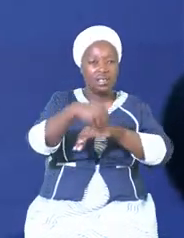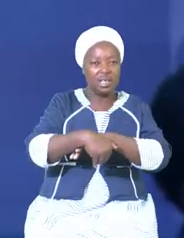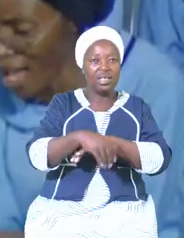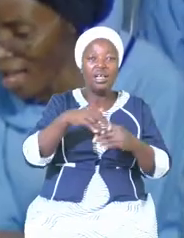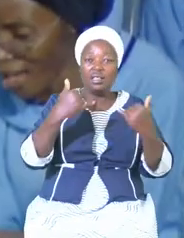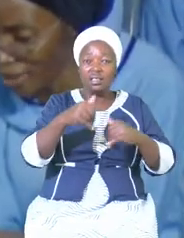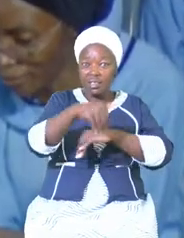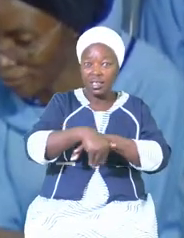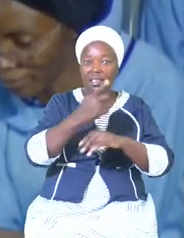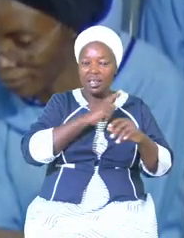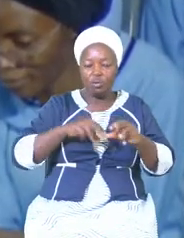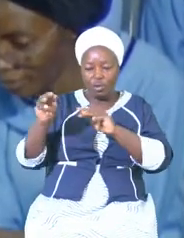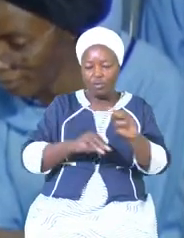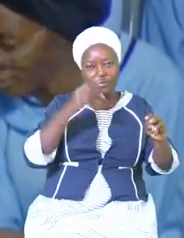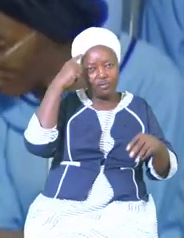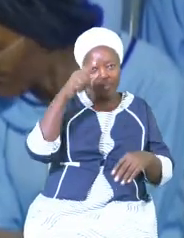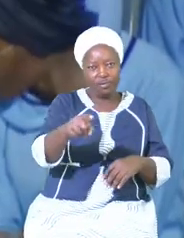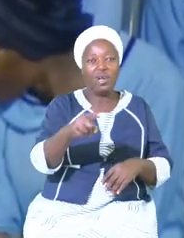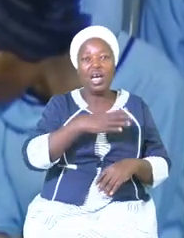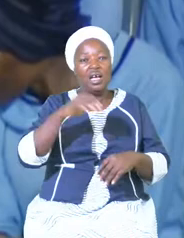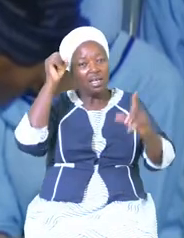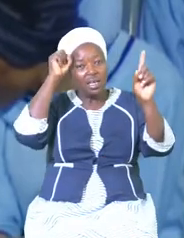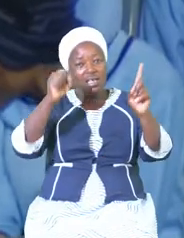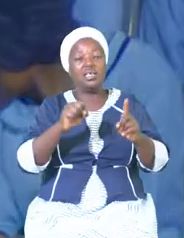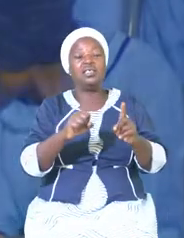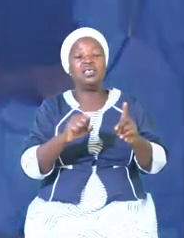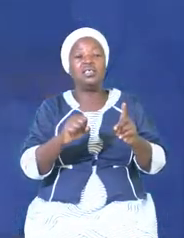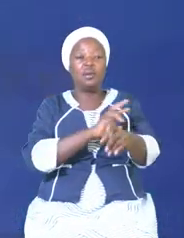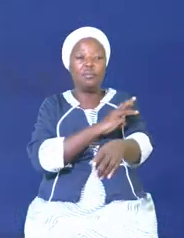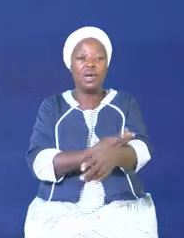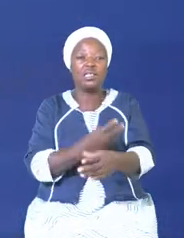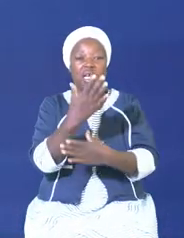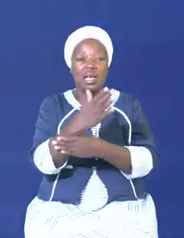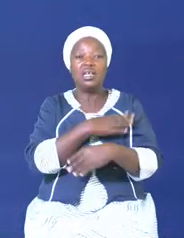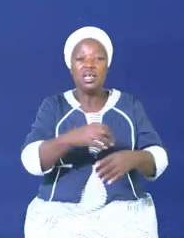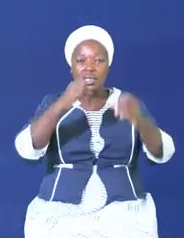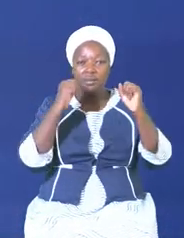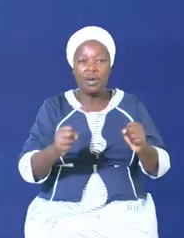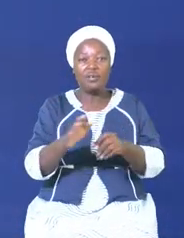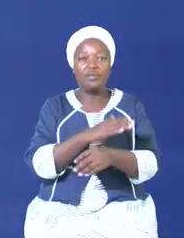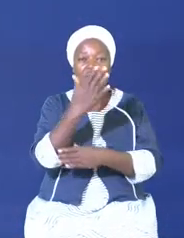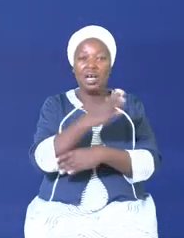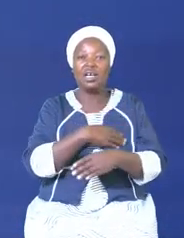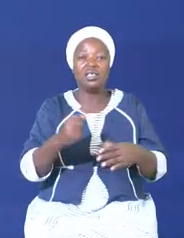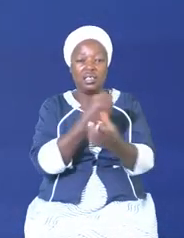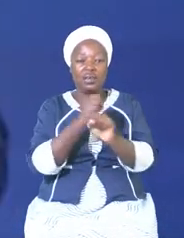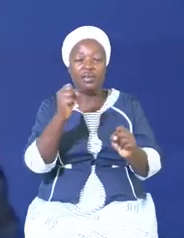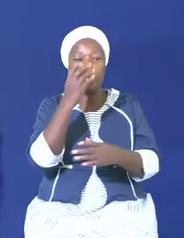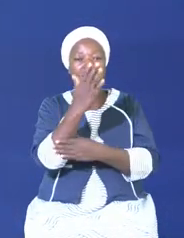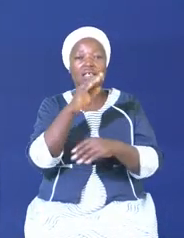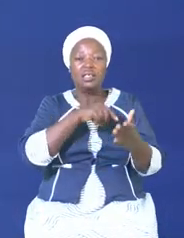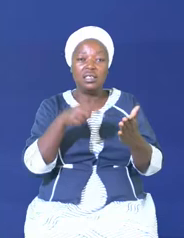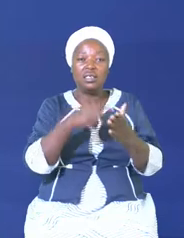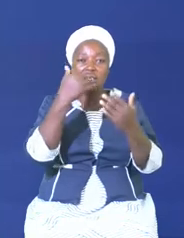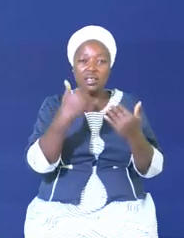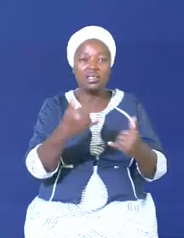behalf. And his mighty hand, his saving hand, his powerful hand tonight will disengage you from